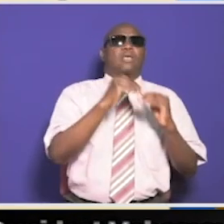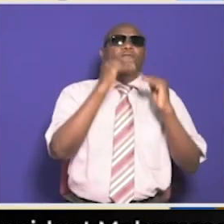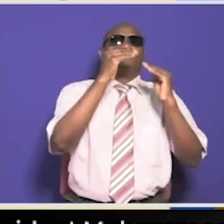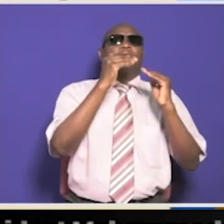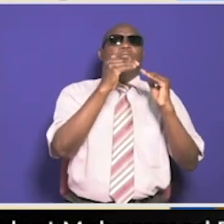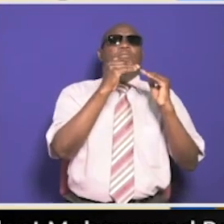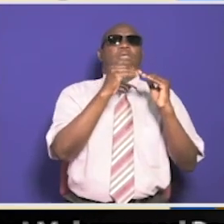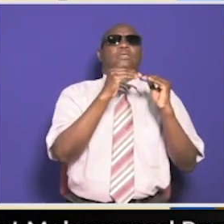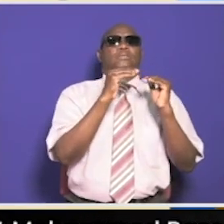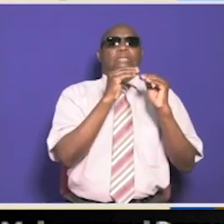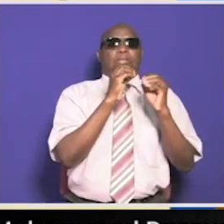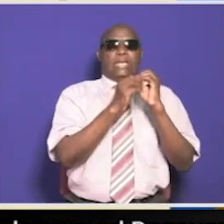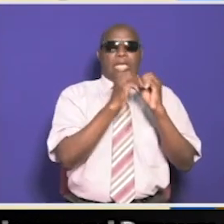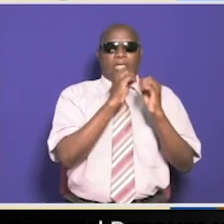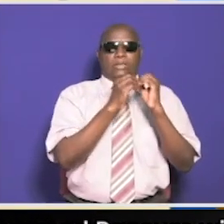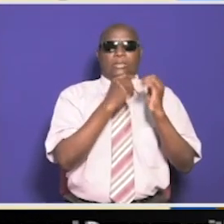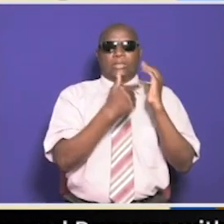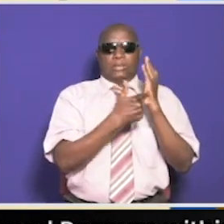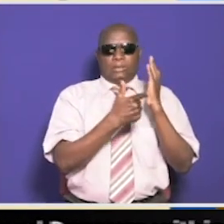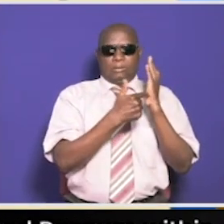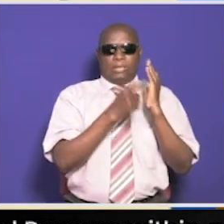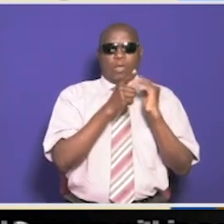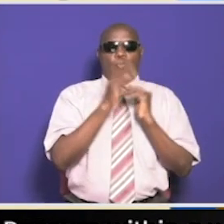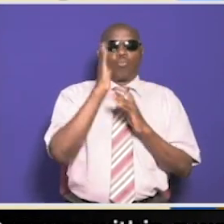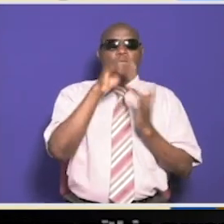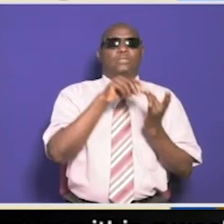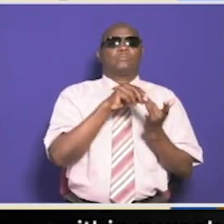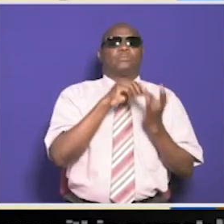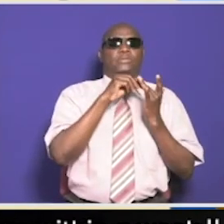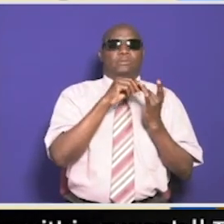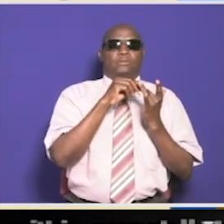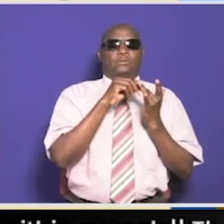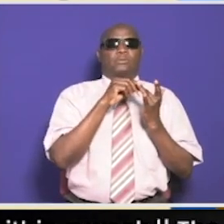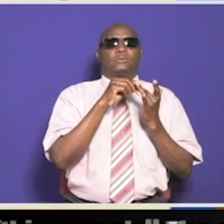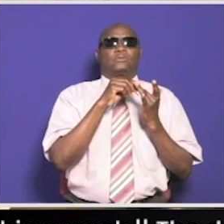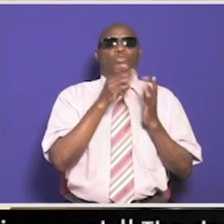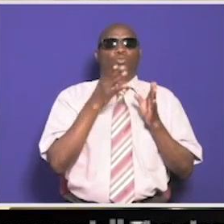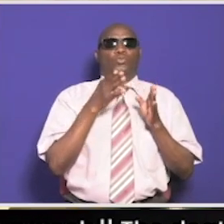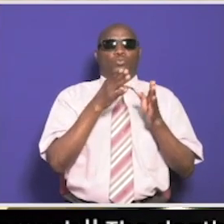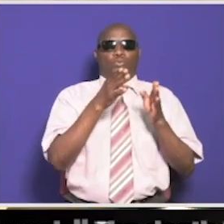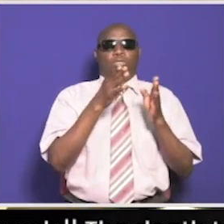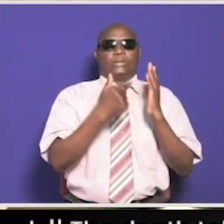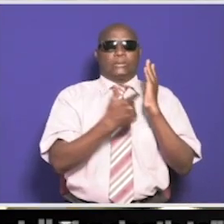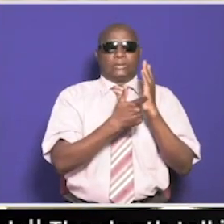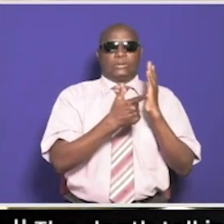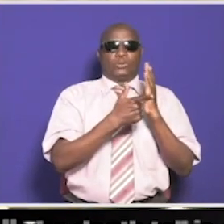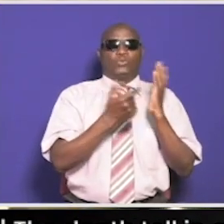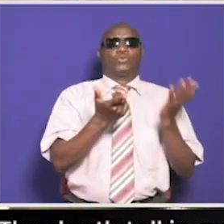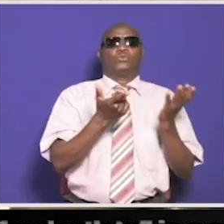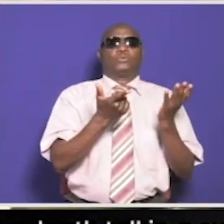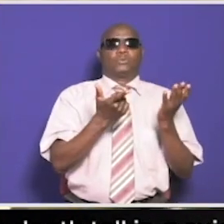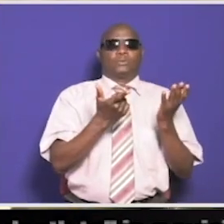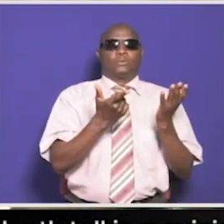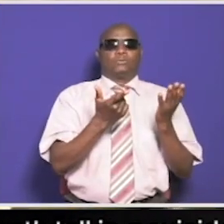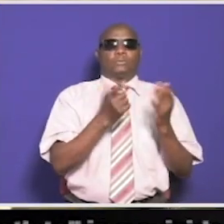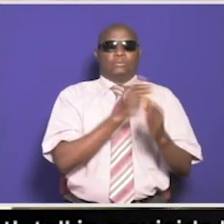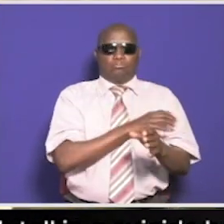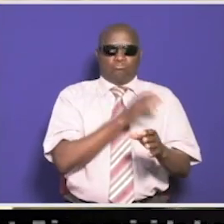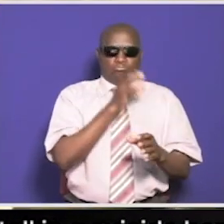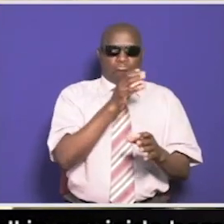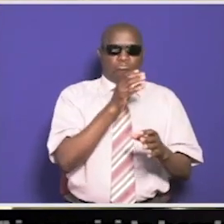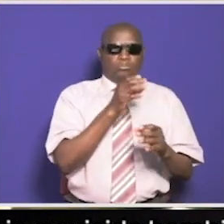Science and Technology, which is going to be a special purpose vehicle for purposes of digital skilling, ladies and gentlemen. A total